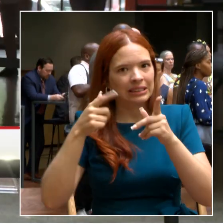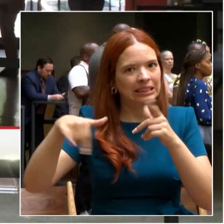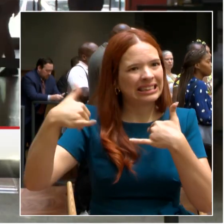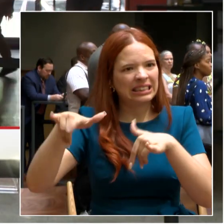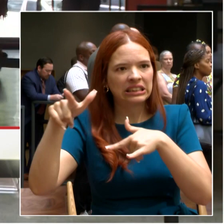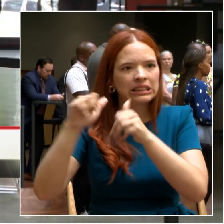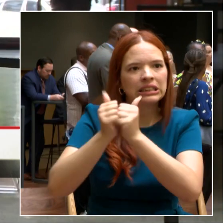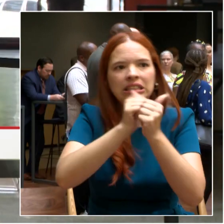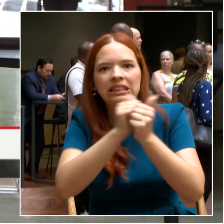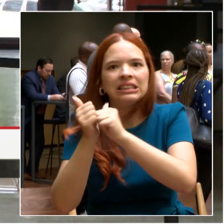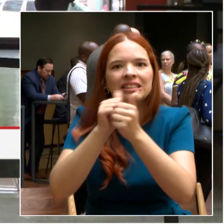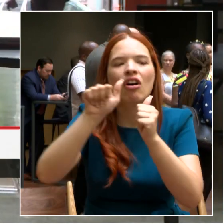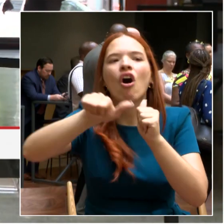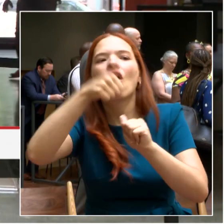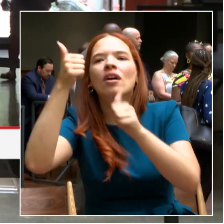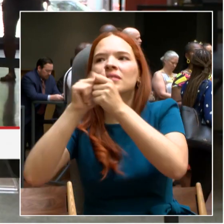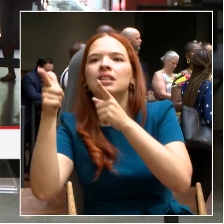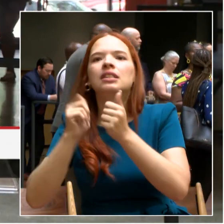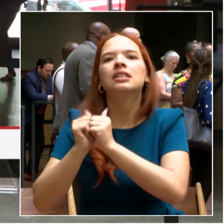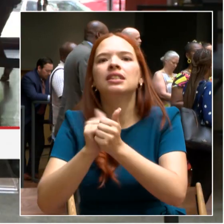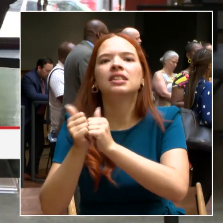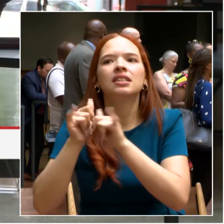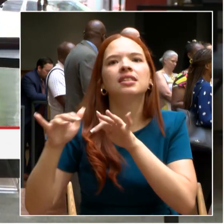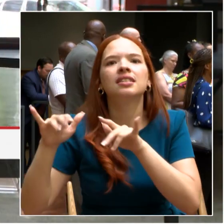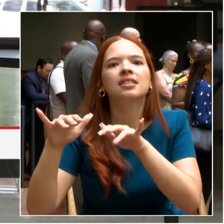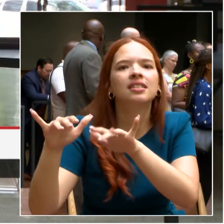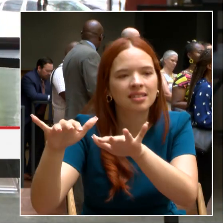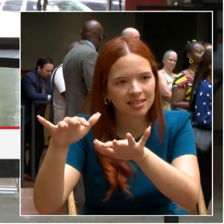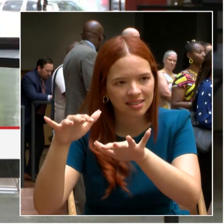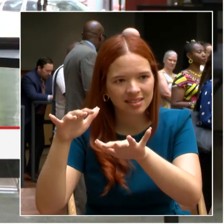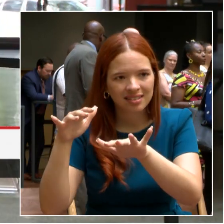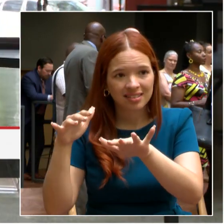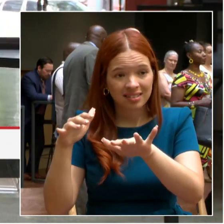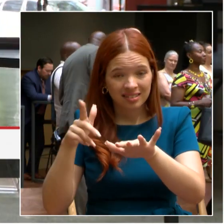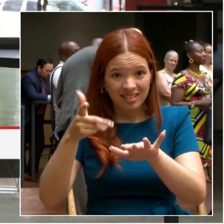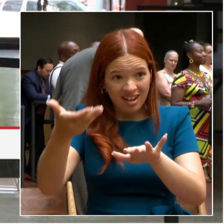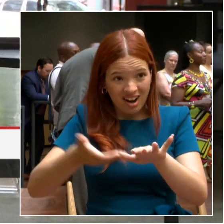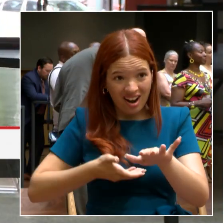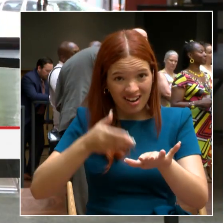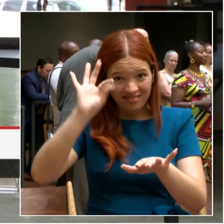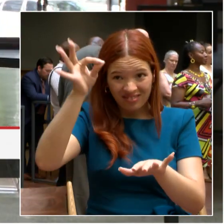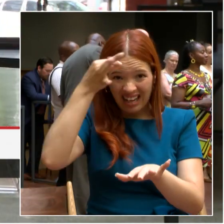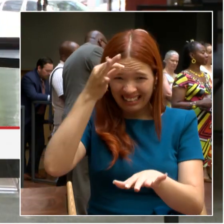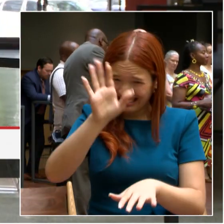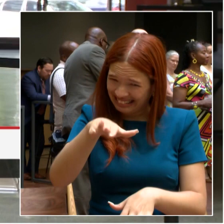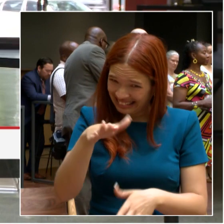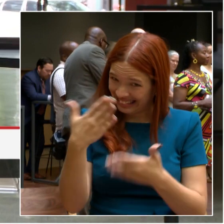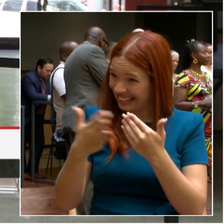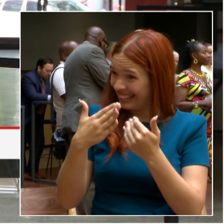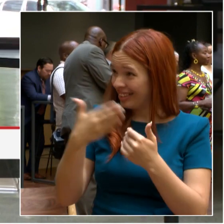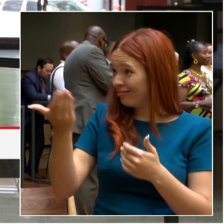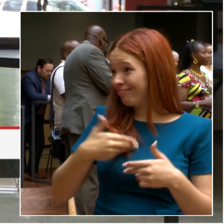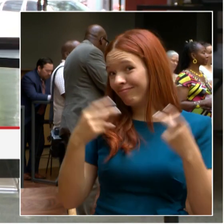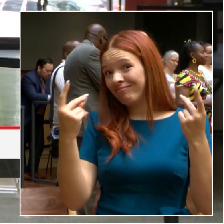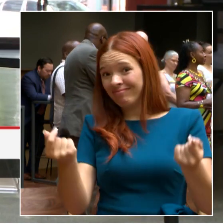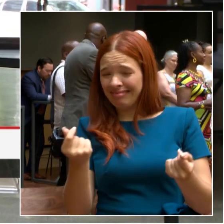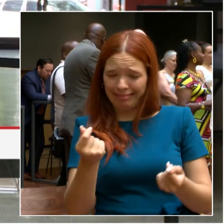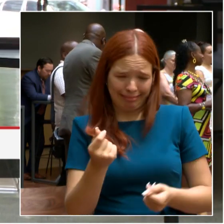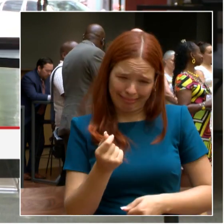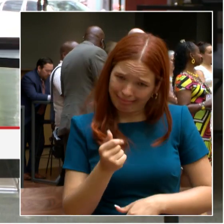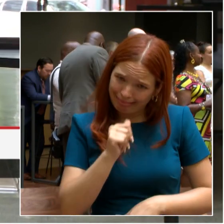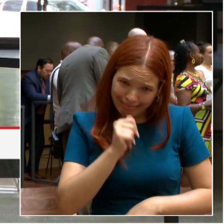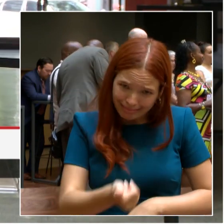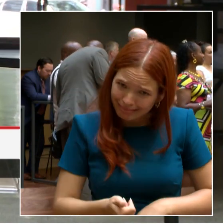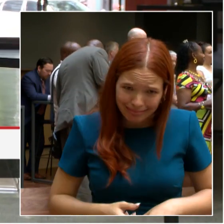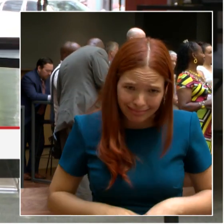is not easy to hire into the federal government. But having skills and capabilities in our federal workforce to deliver